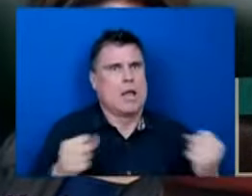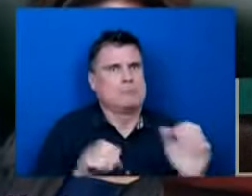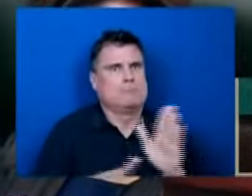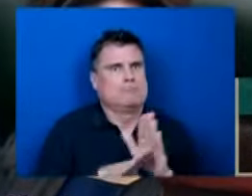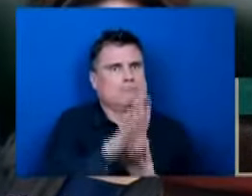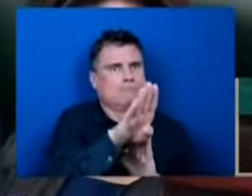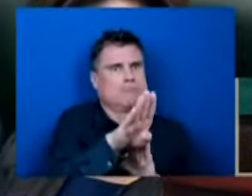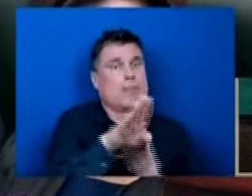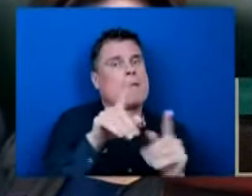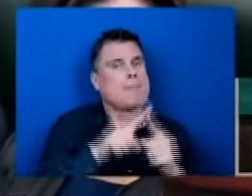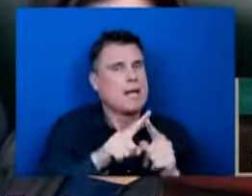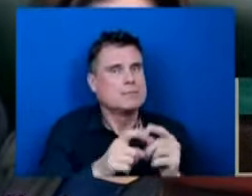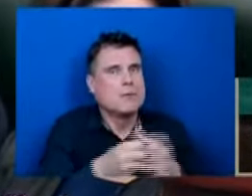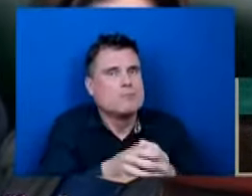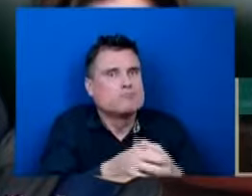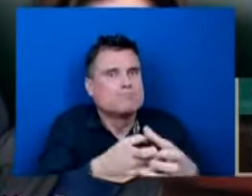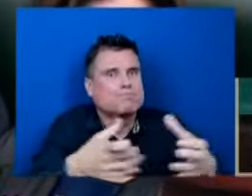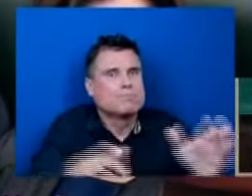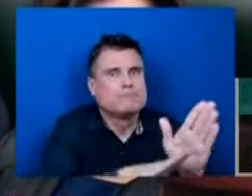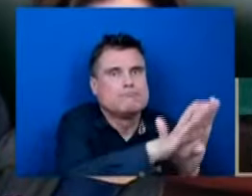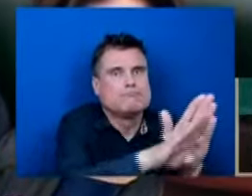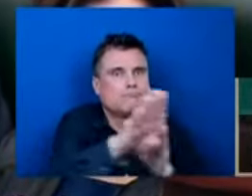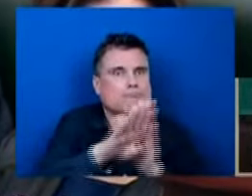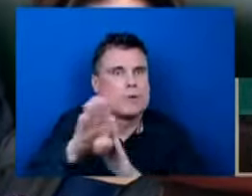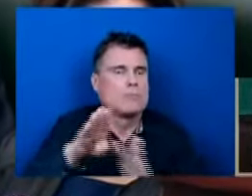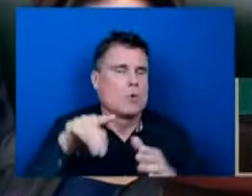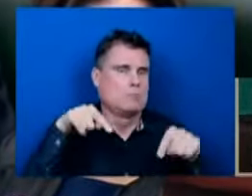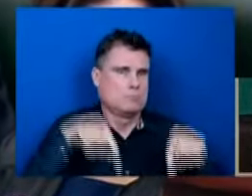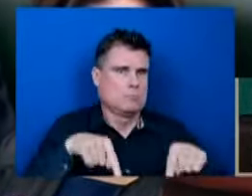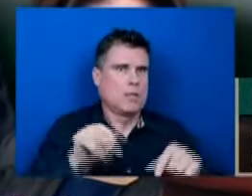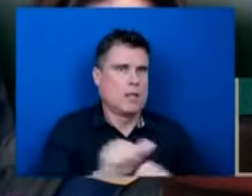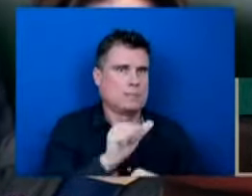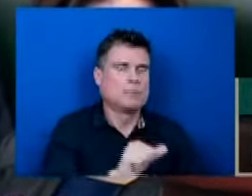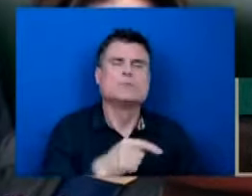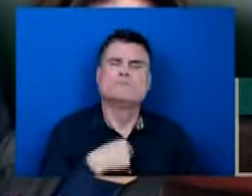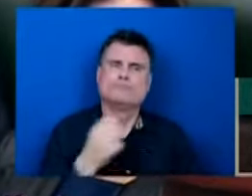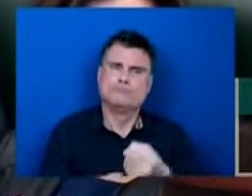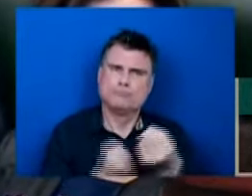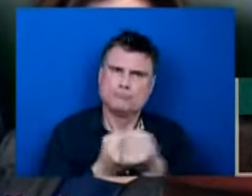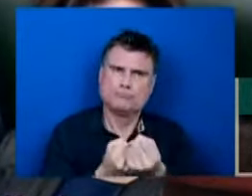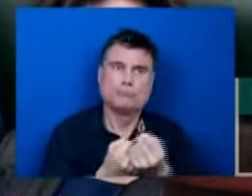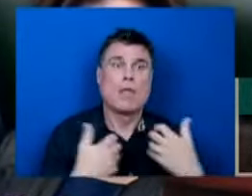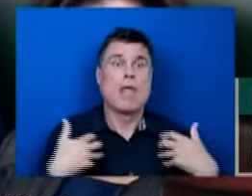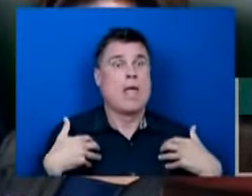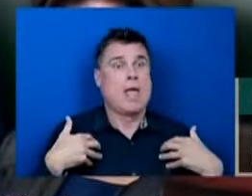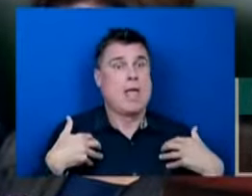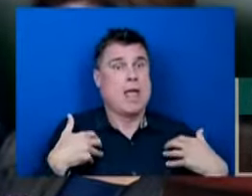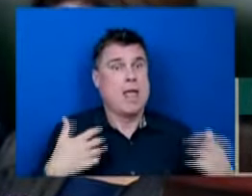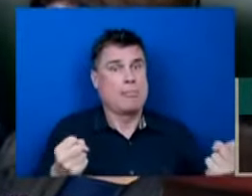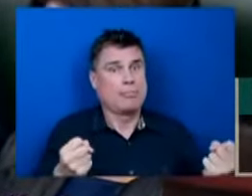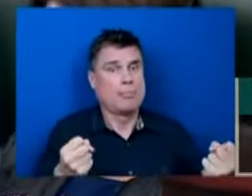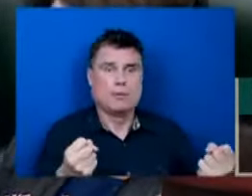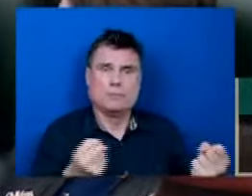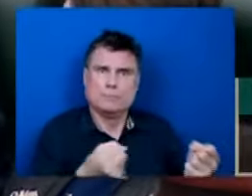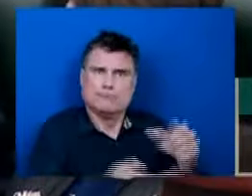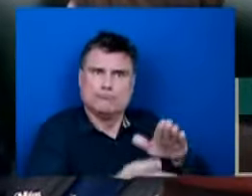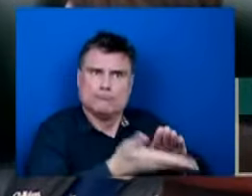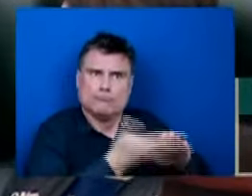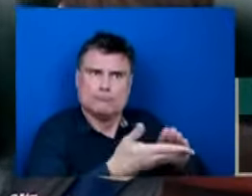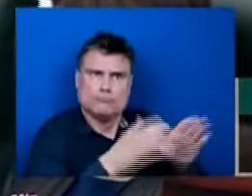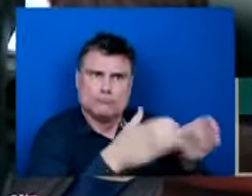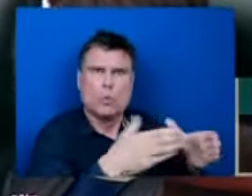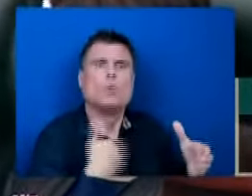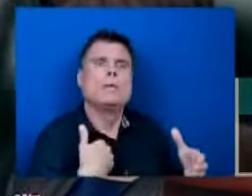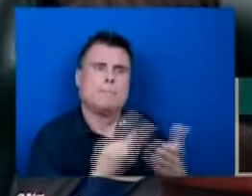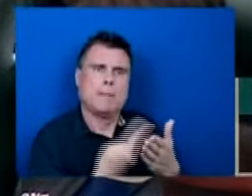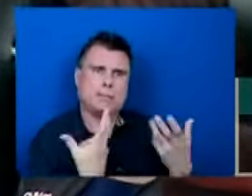our support for health care with record high investment to support key system capacity. And we're